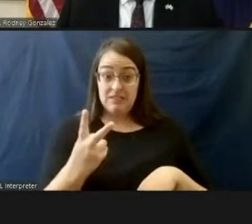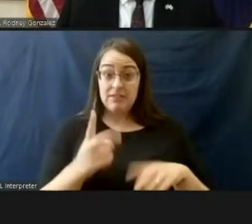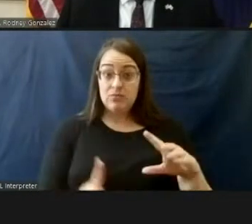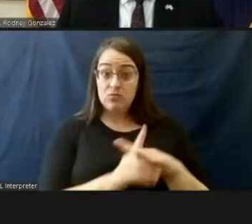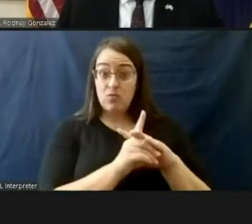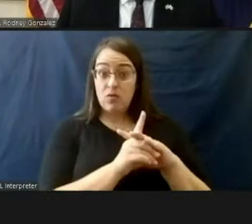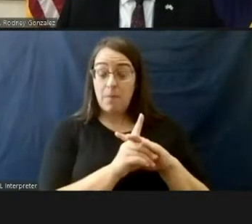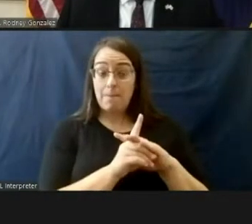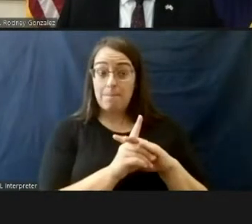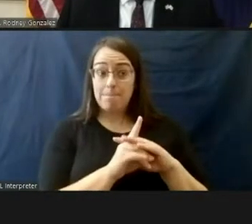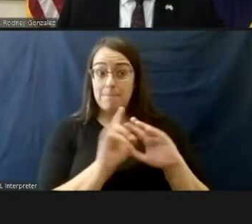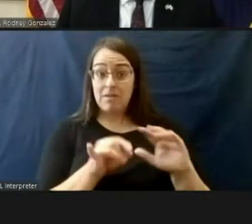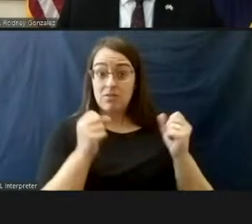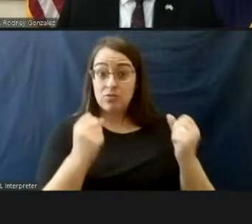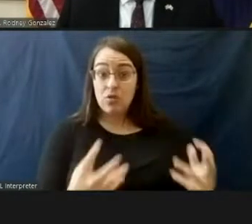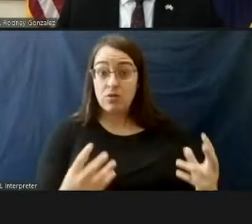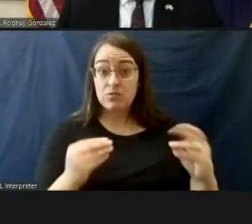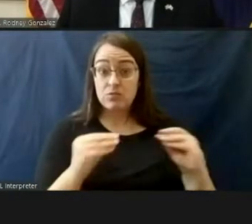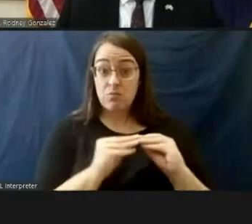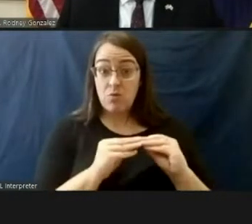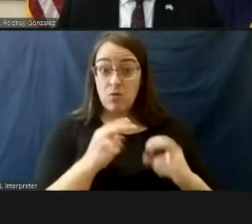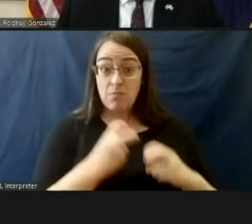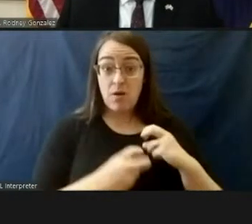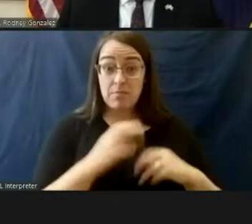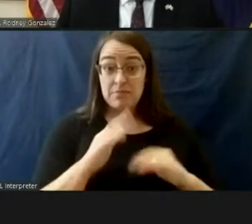problems than what the Delta variant has?